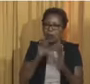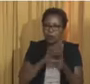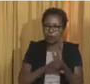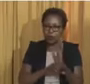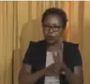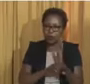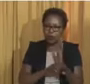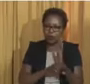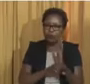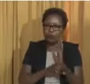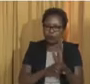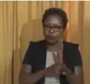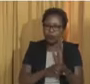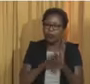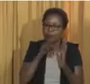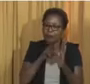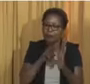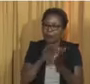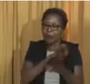The doctrine